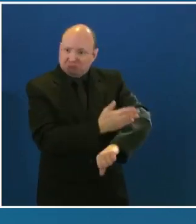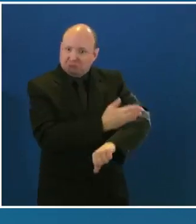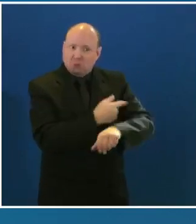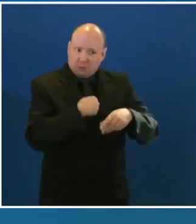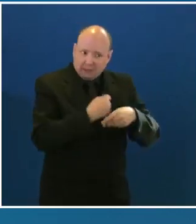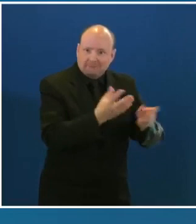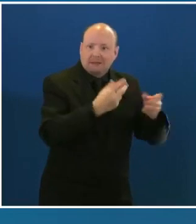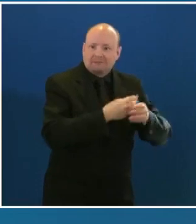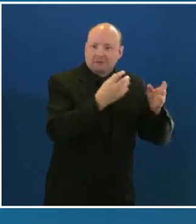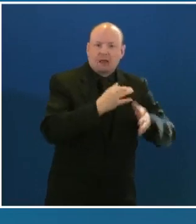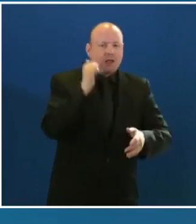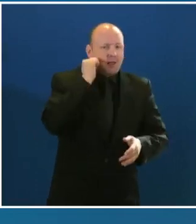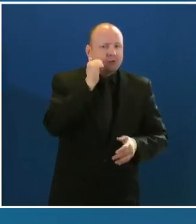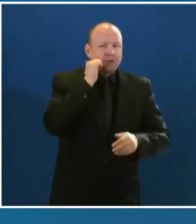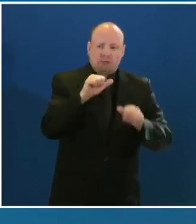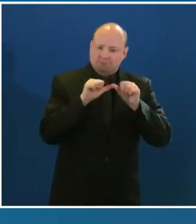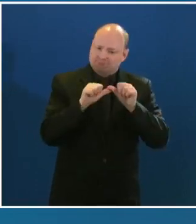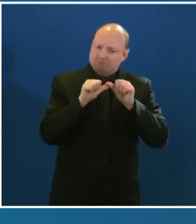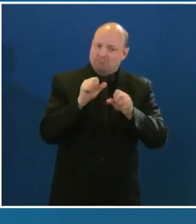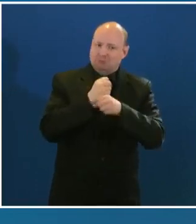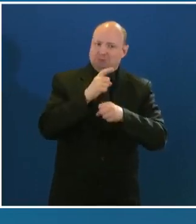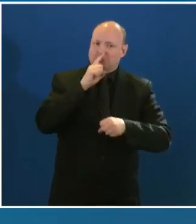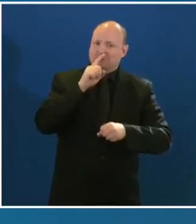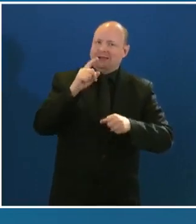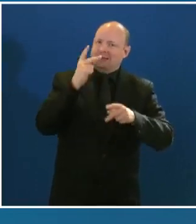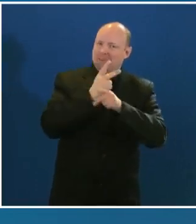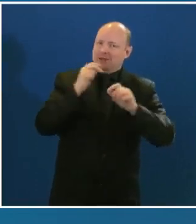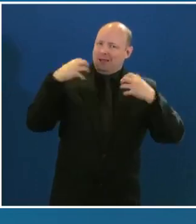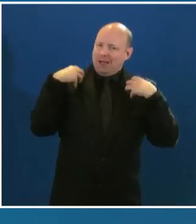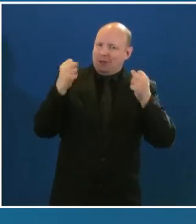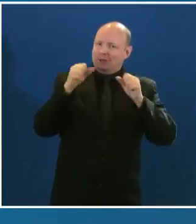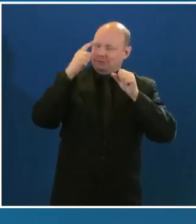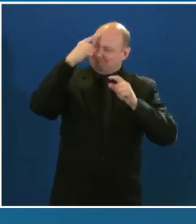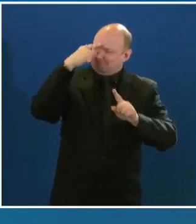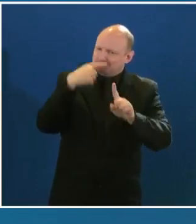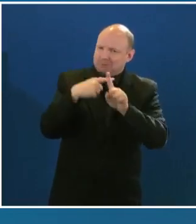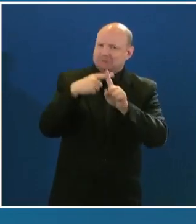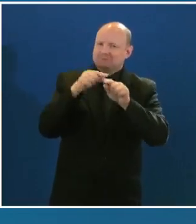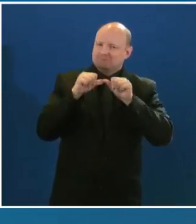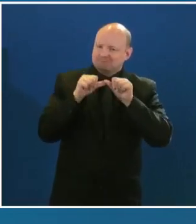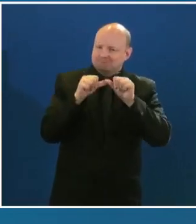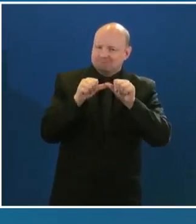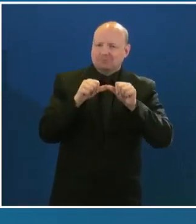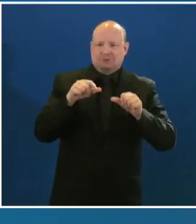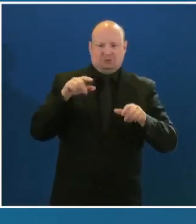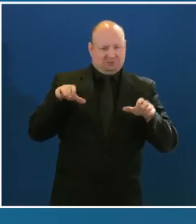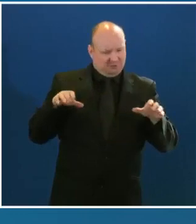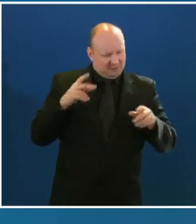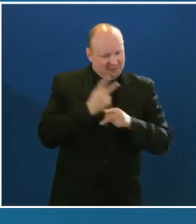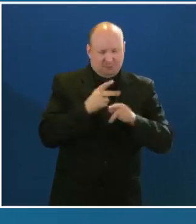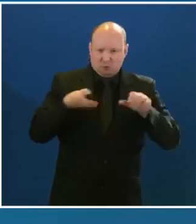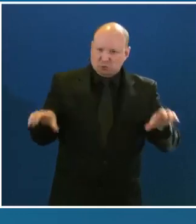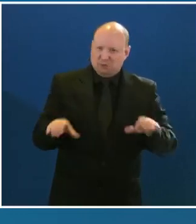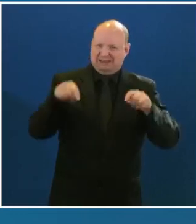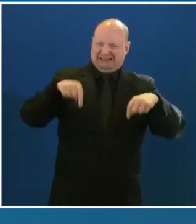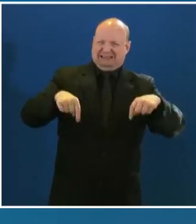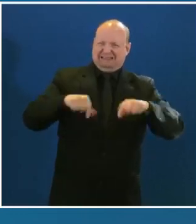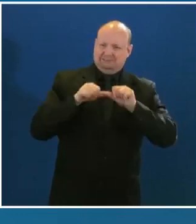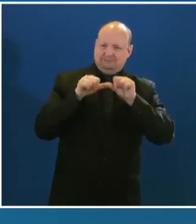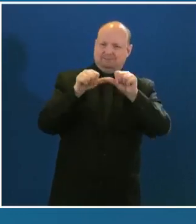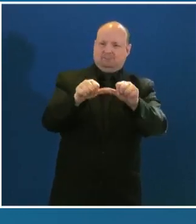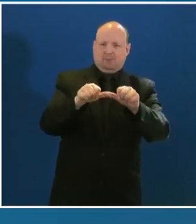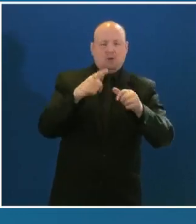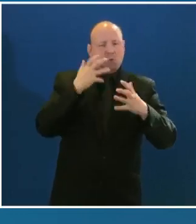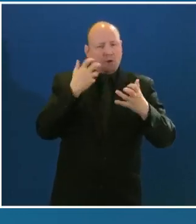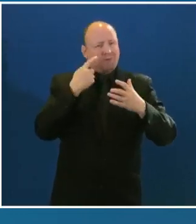to keep our health and the positive momentum going. We can do this. Vancouver, thank you so much for